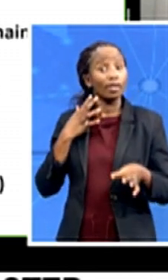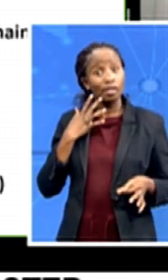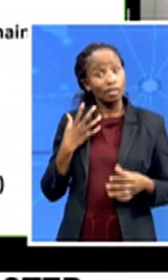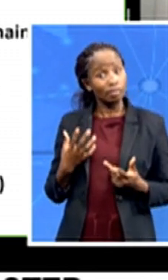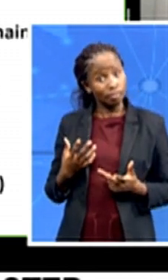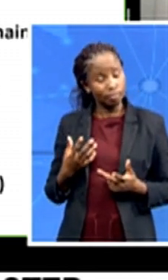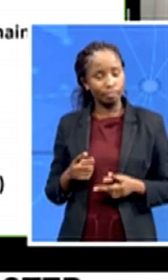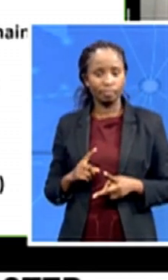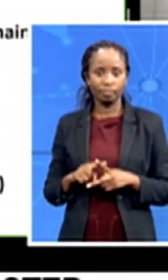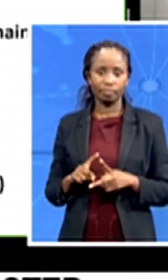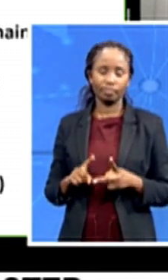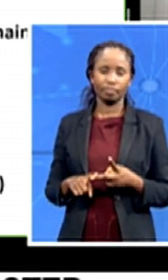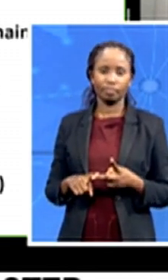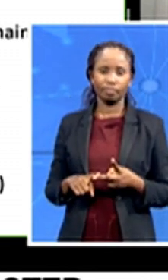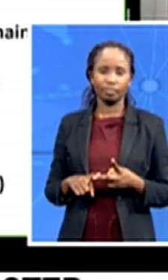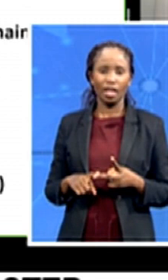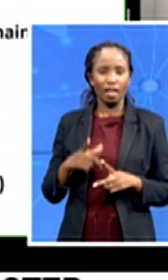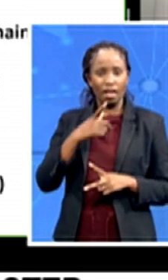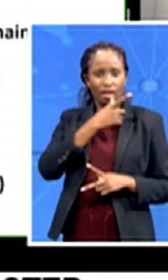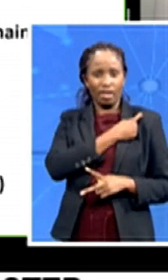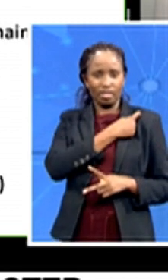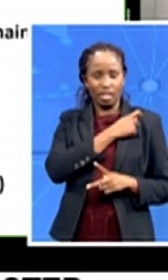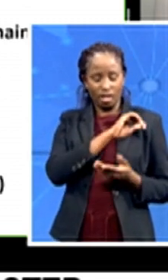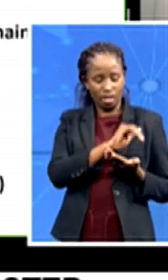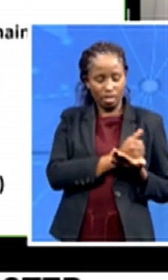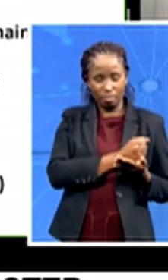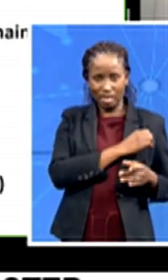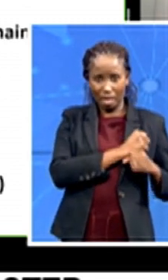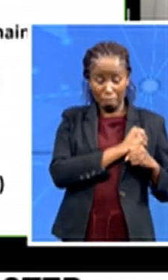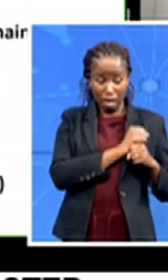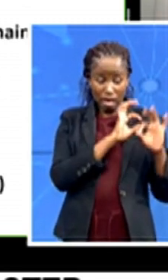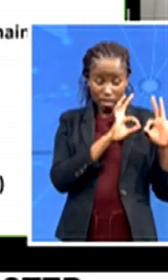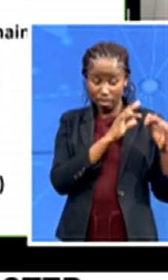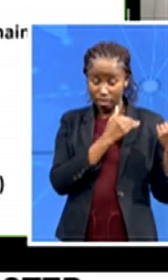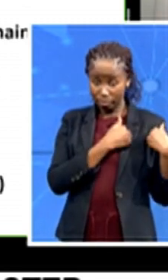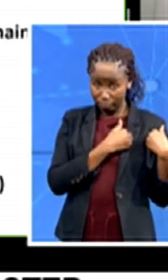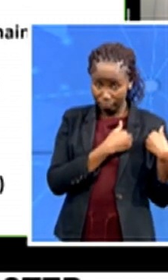it administered incorrectly to the patient? So this is why